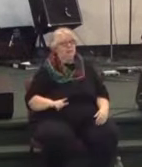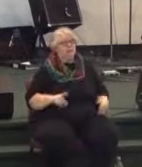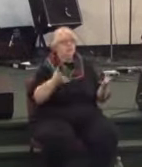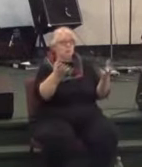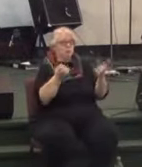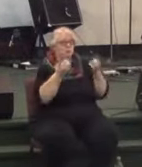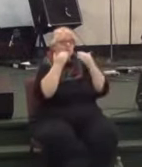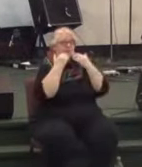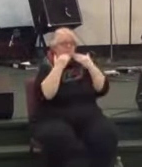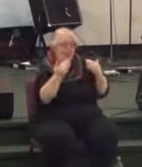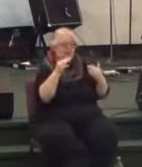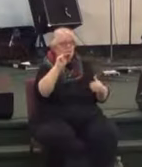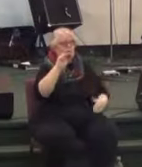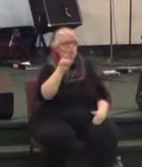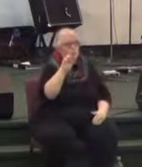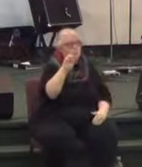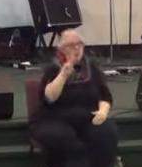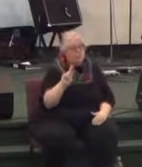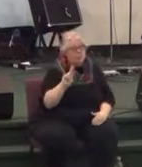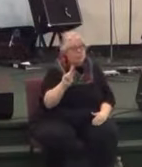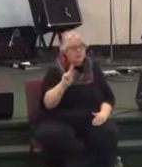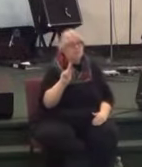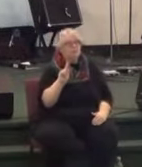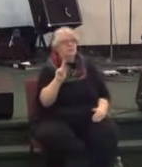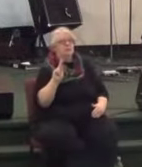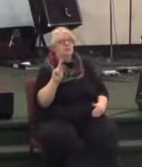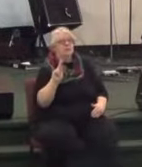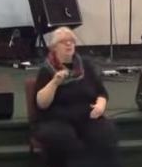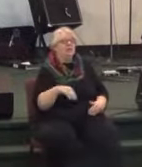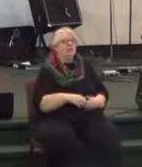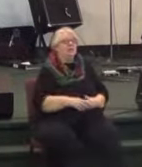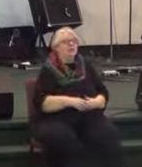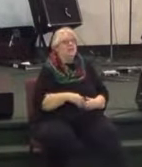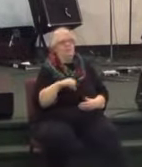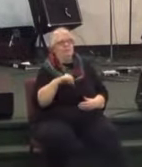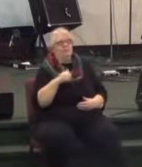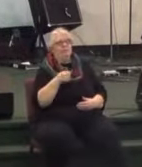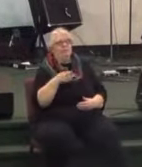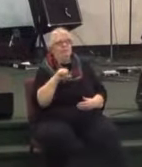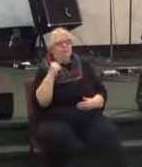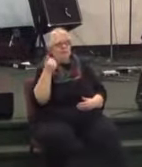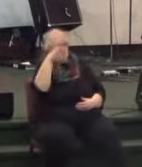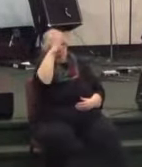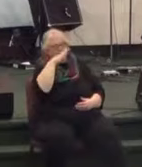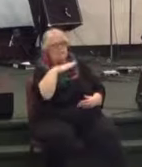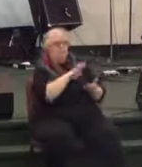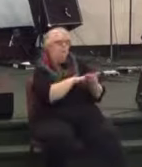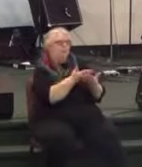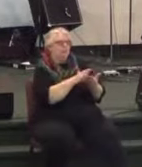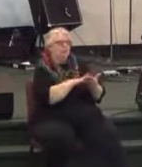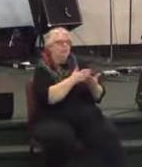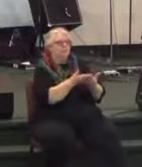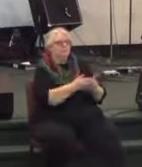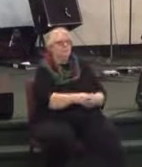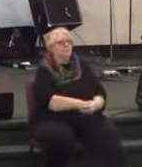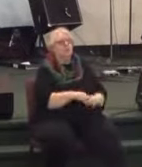and all the guys that showed up, and Larry and Brad Parks, they did the cooking out there on our new stove, and it just turned out awesome.